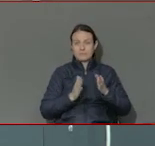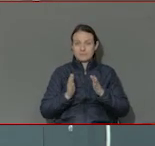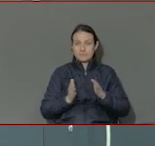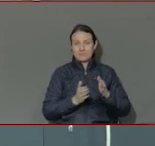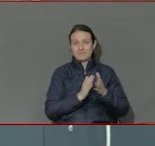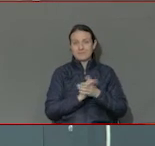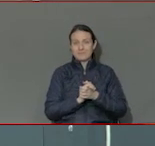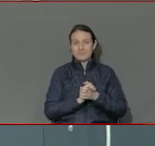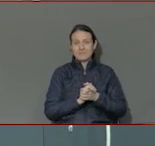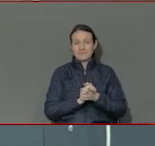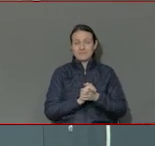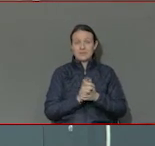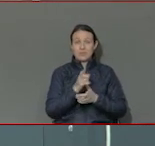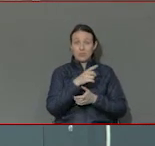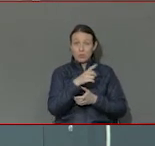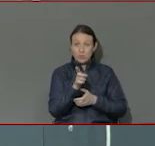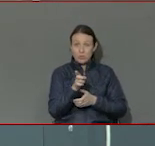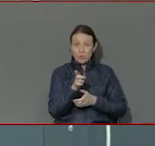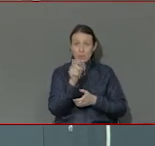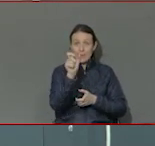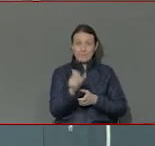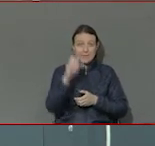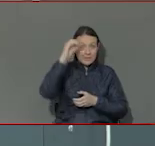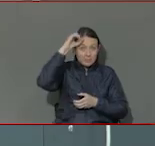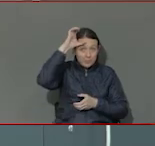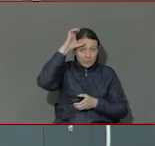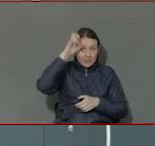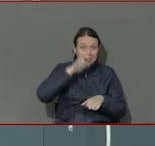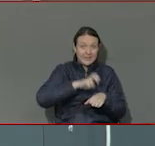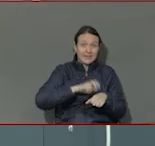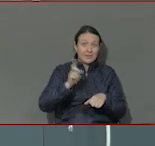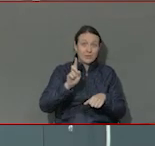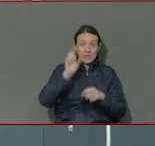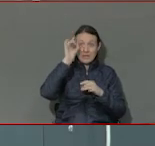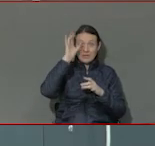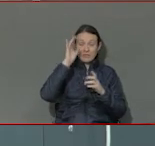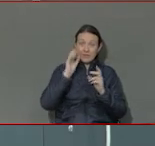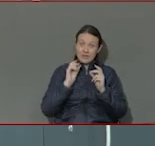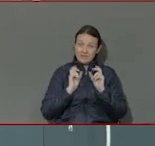information. For you to be regarded as intelligent, you must be able to process information faster